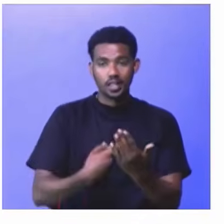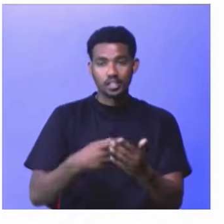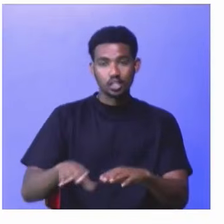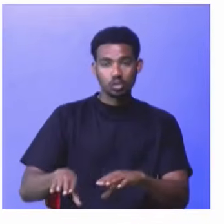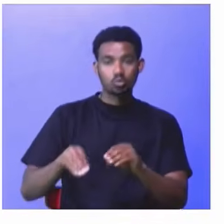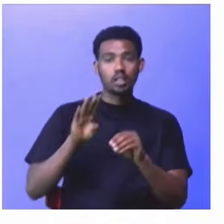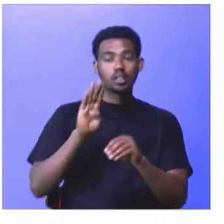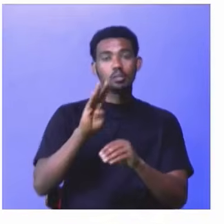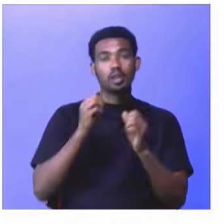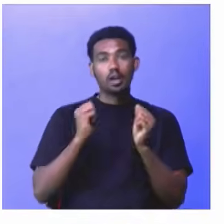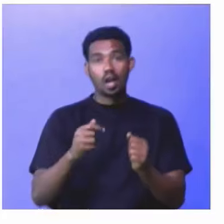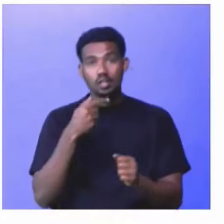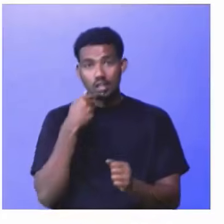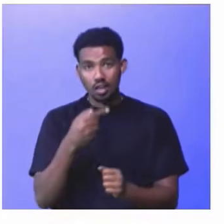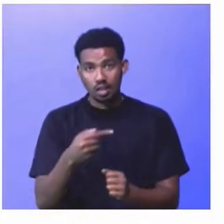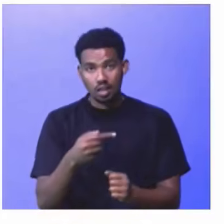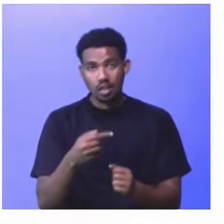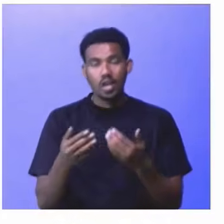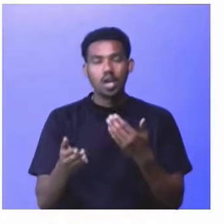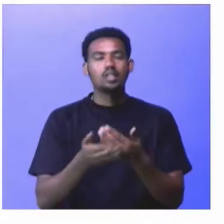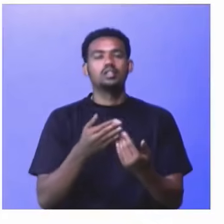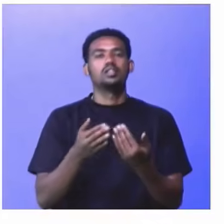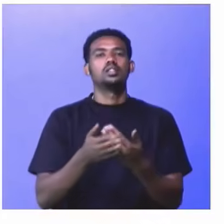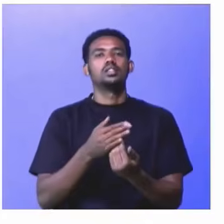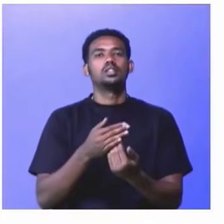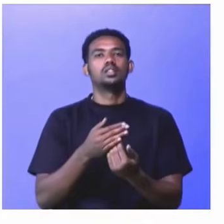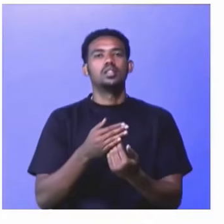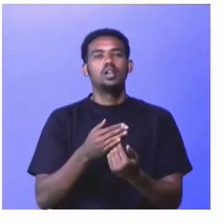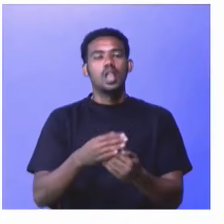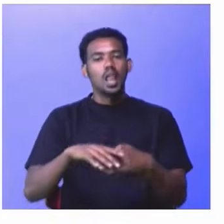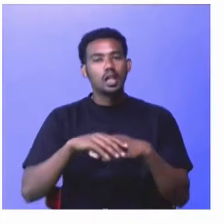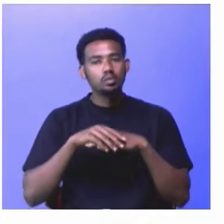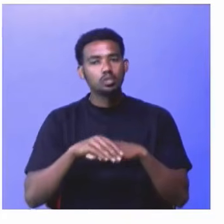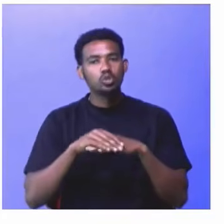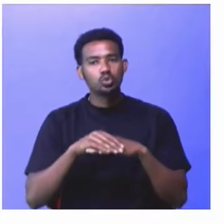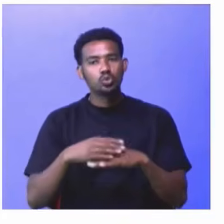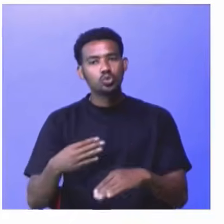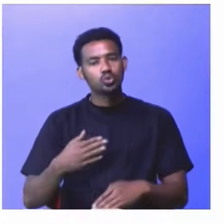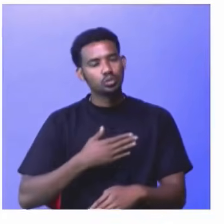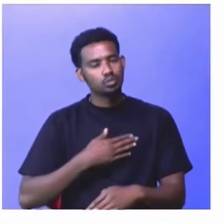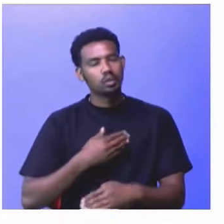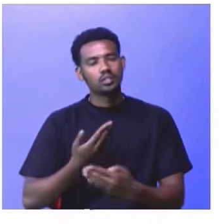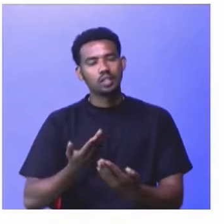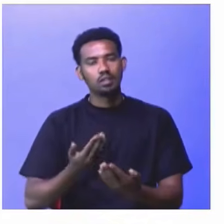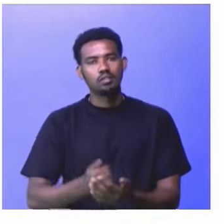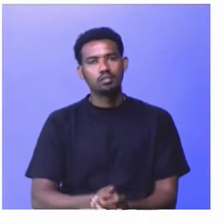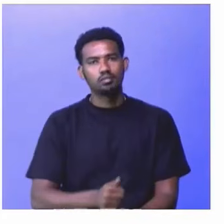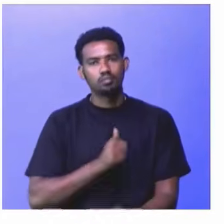B can say easily, let me introduce myself.